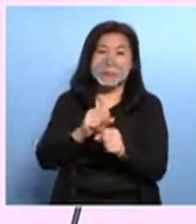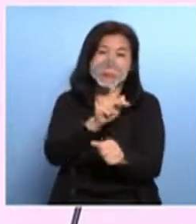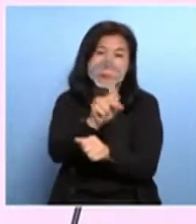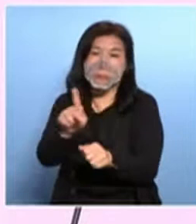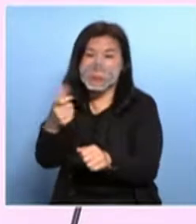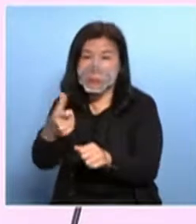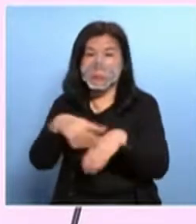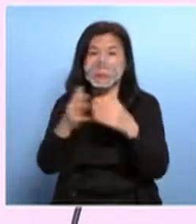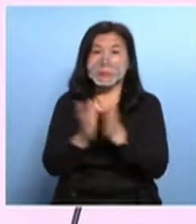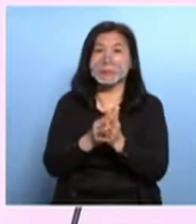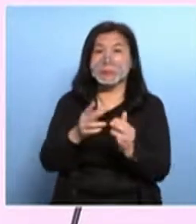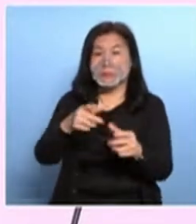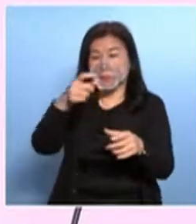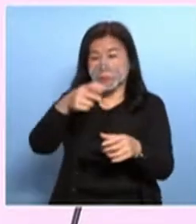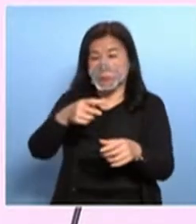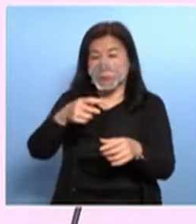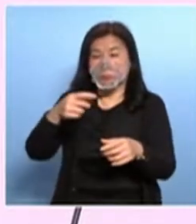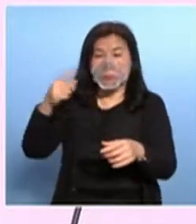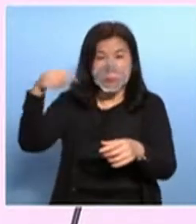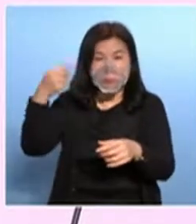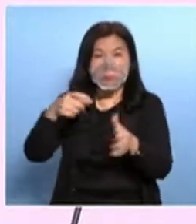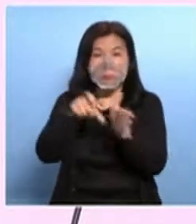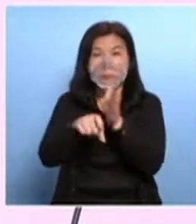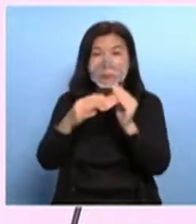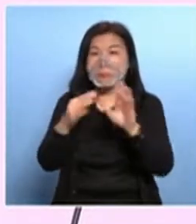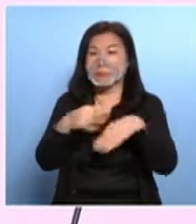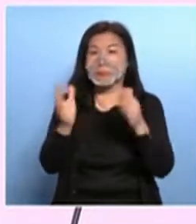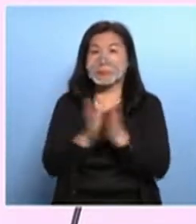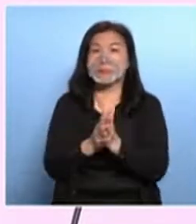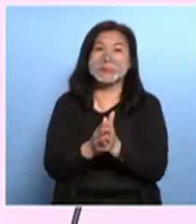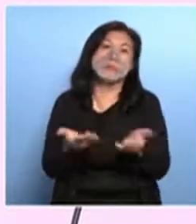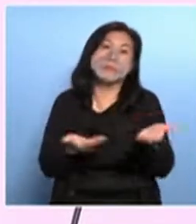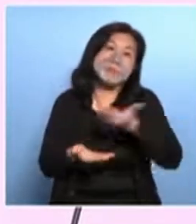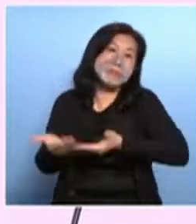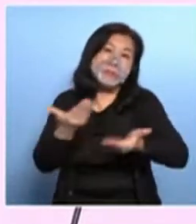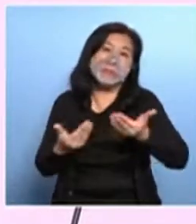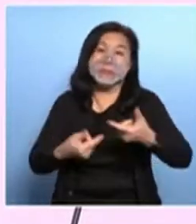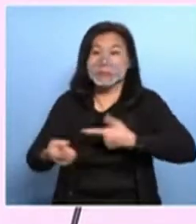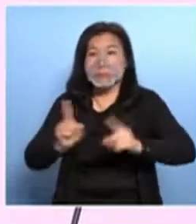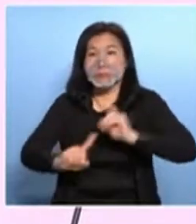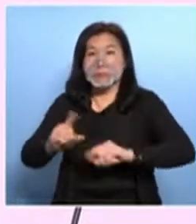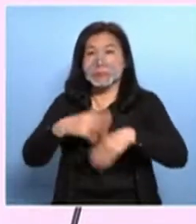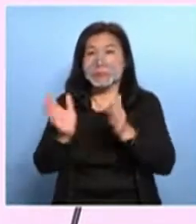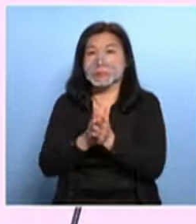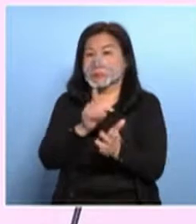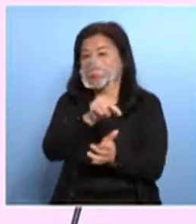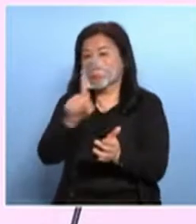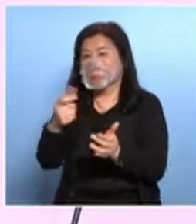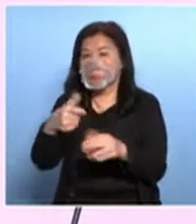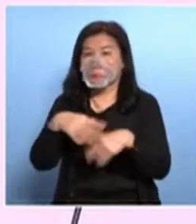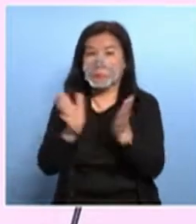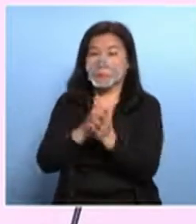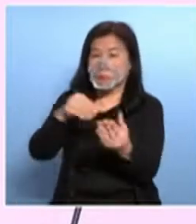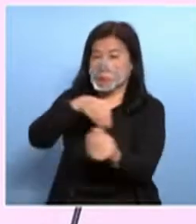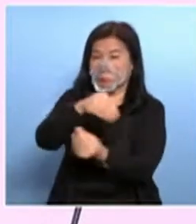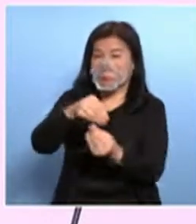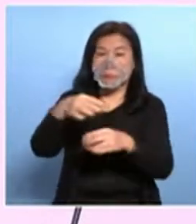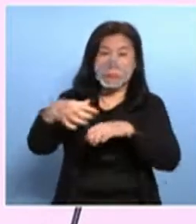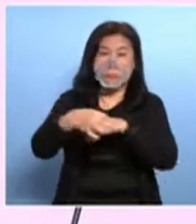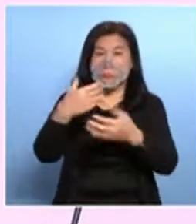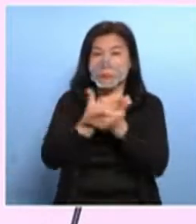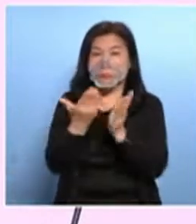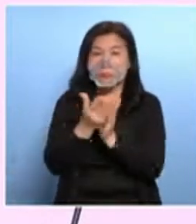raised debts of massive scale, and central banks have implemented extremely accommodative monetary policies, greatly